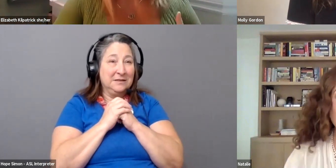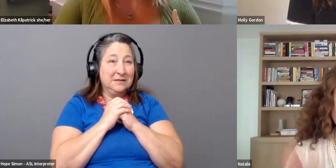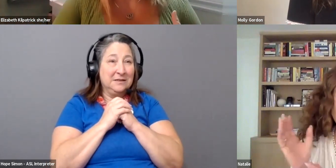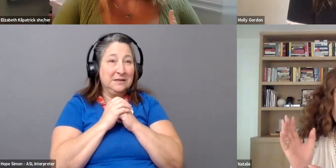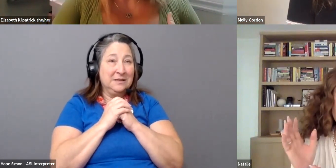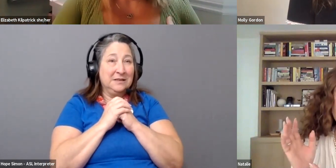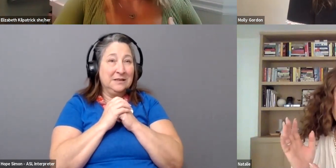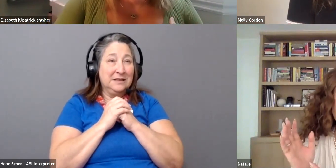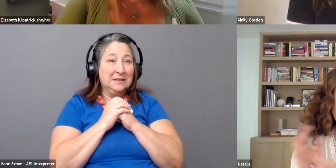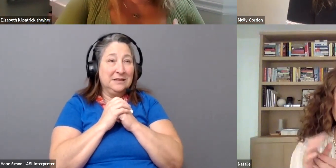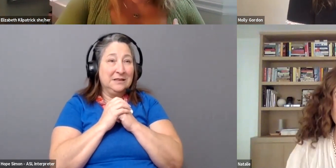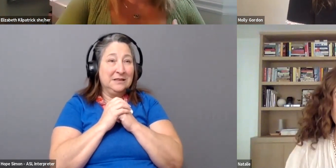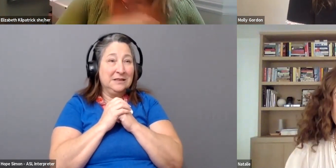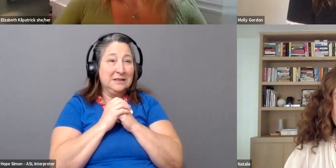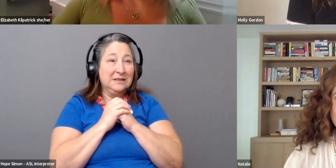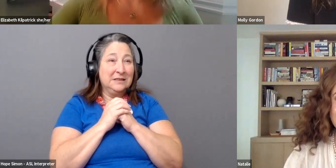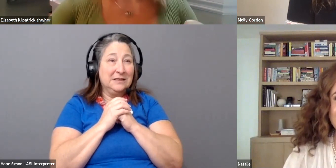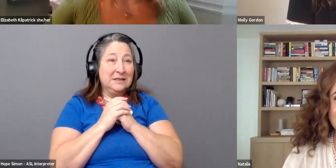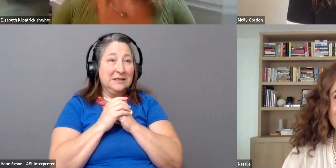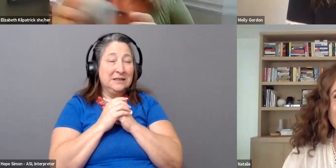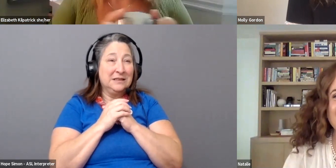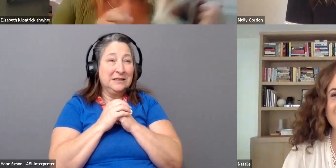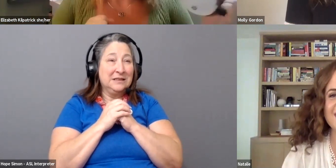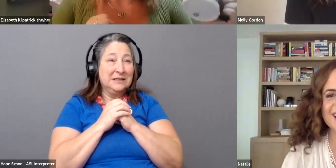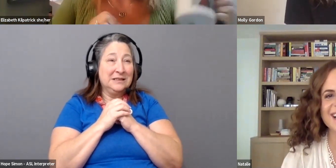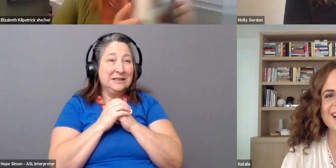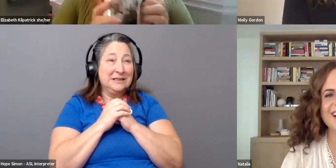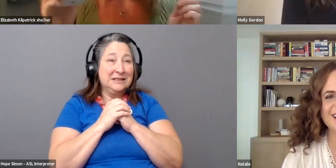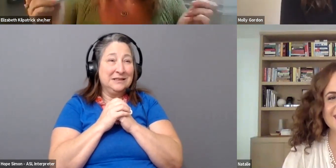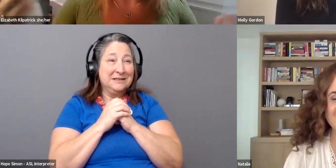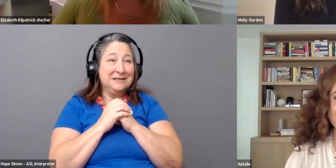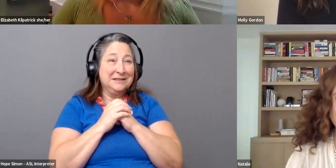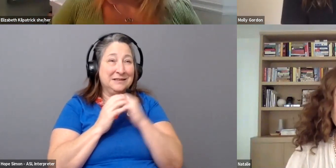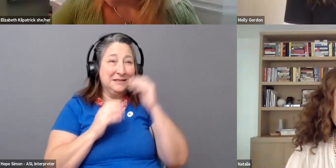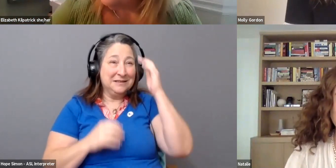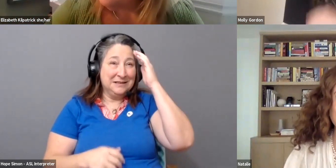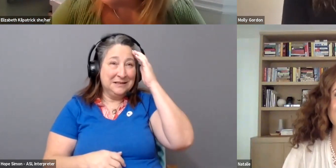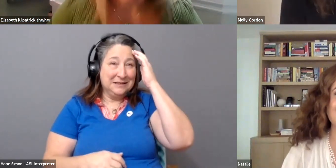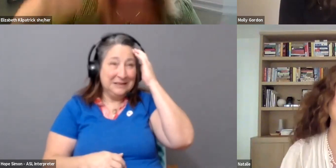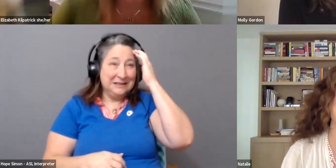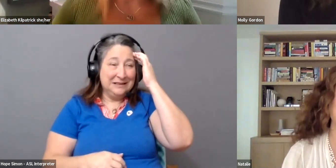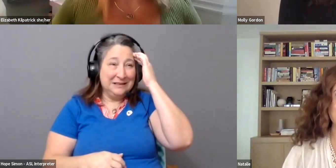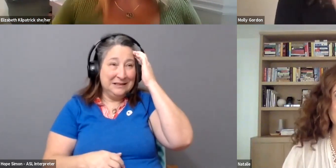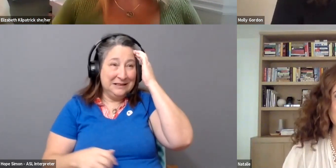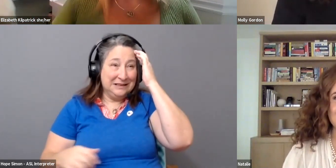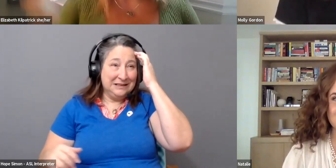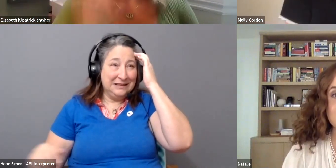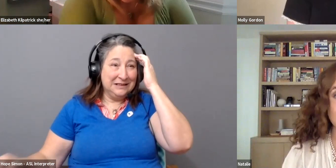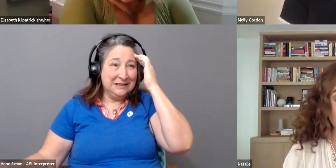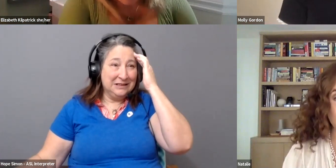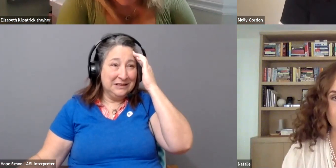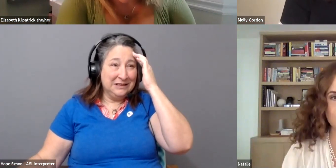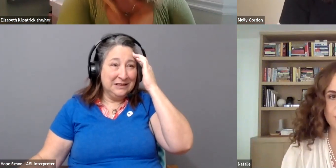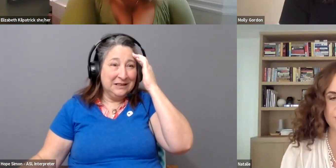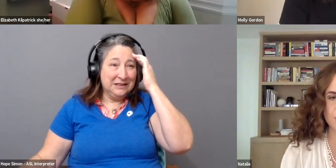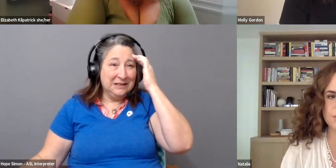see you, but I was. Your mug. Oh yes, my mug. Yeah, my broken heart mug. I had a better prop, but I couldn't find it because I've thrown all the things away. There